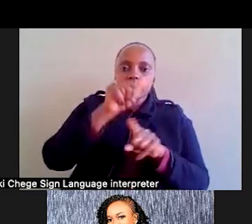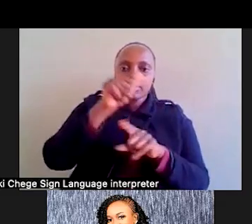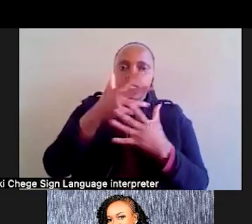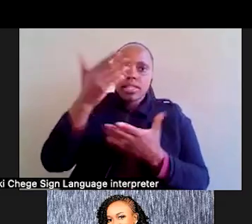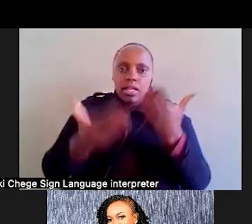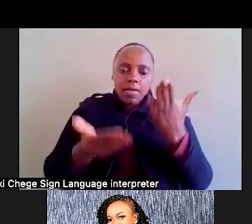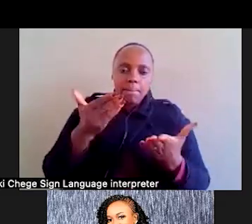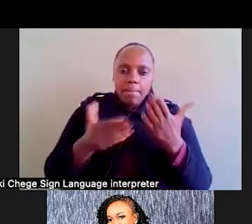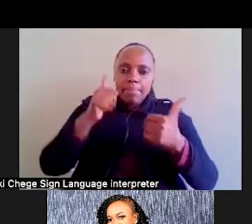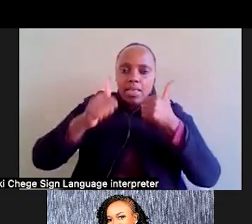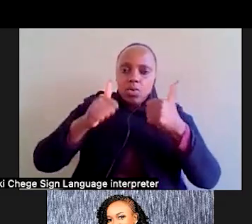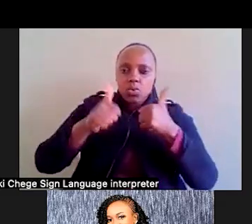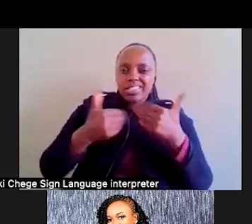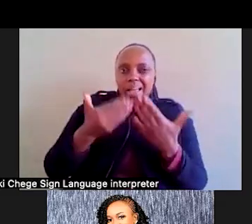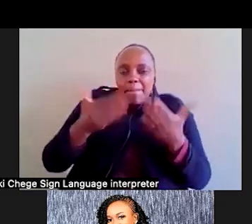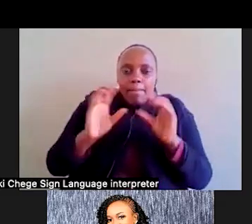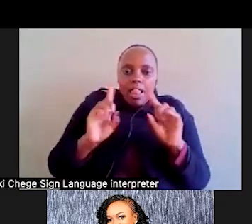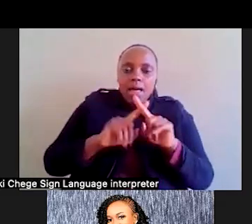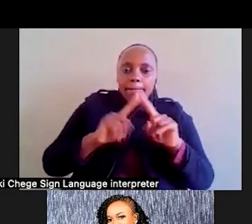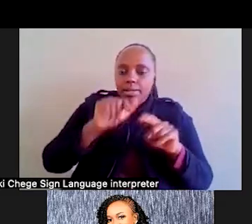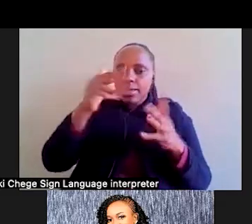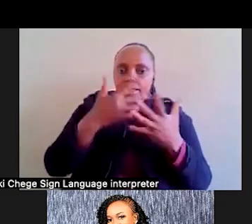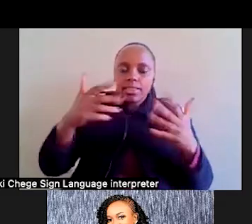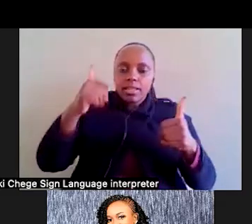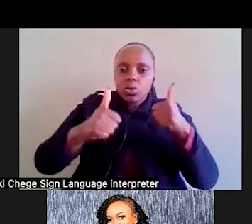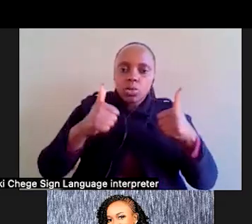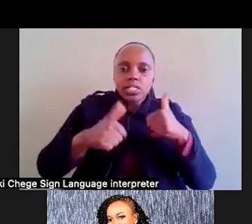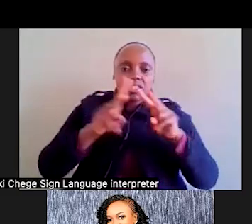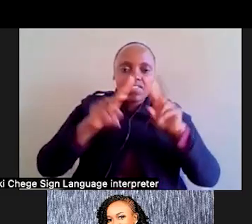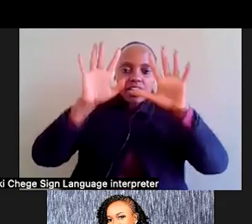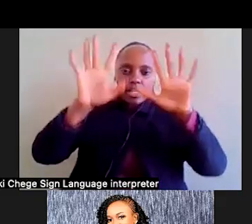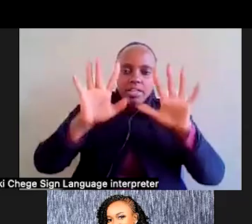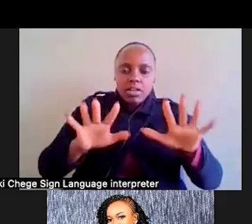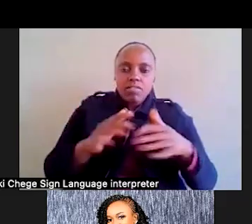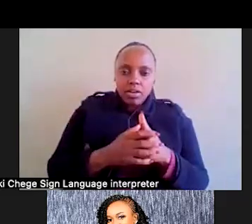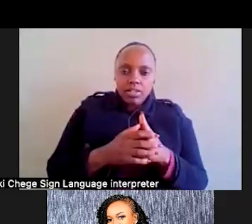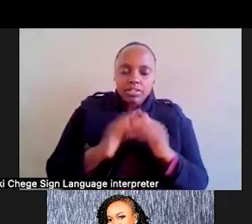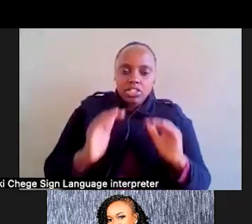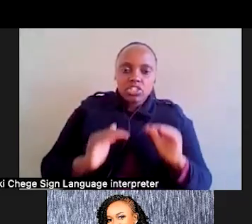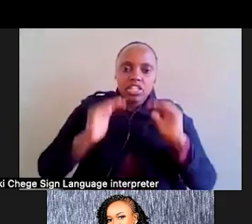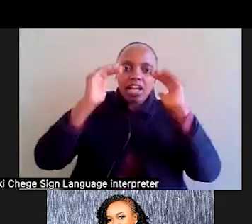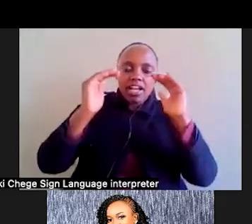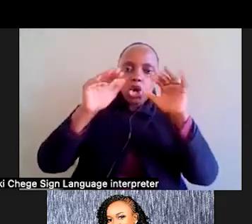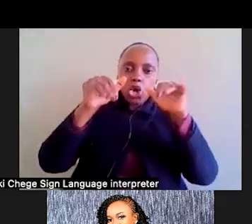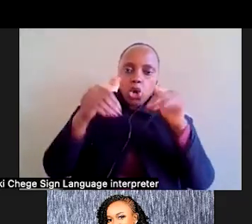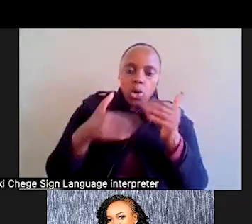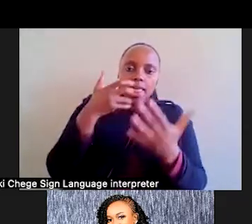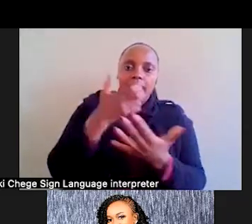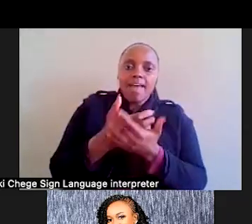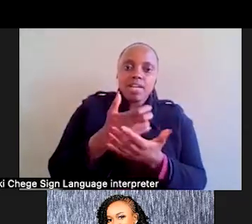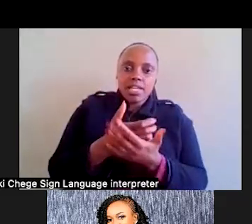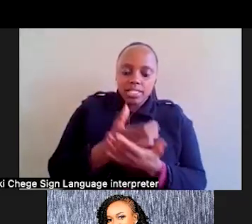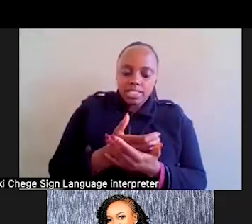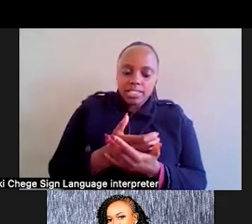the other thing that is really, really key is scaling, it's rather evidence